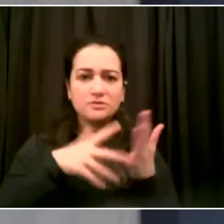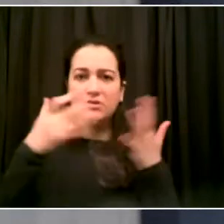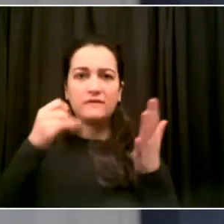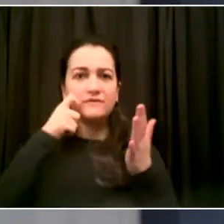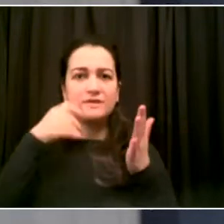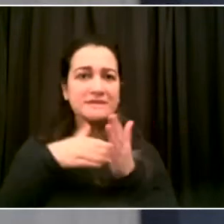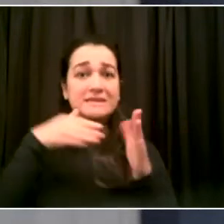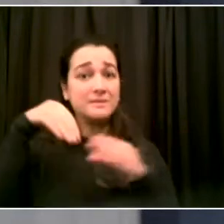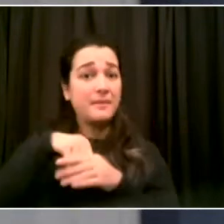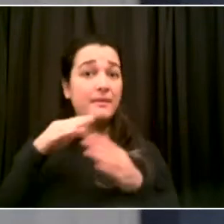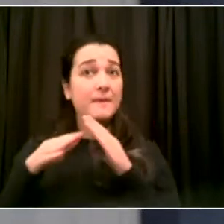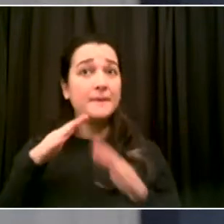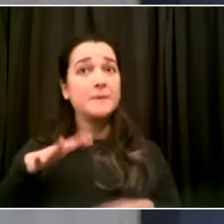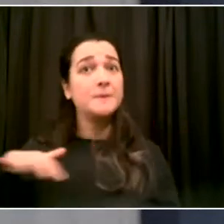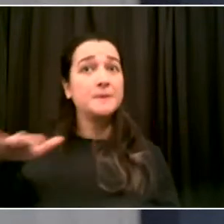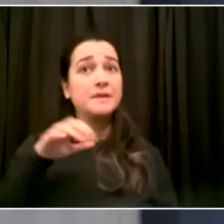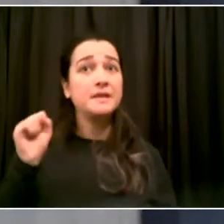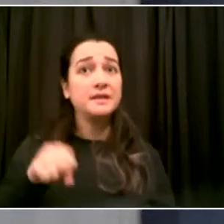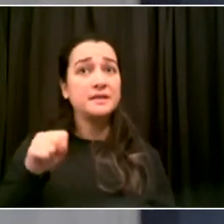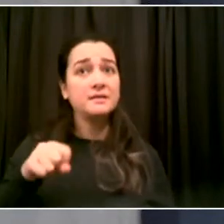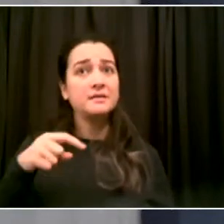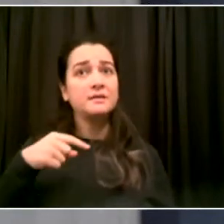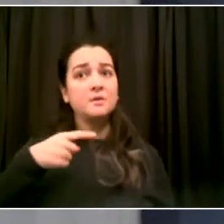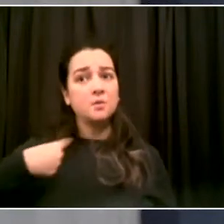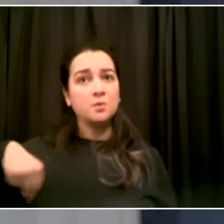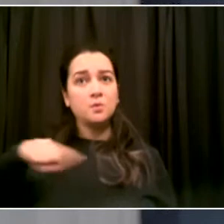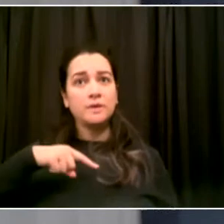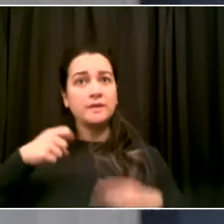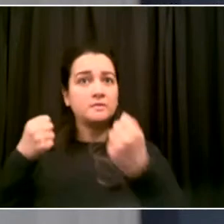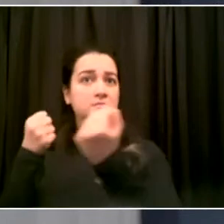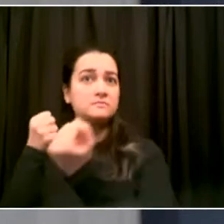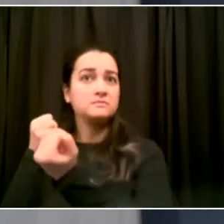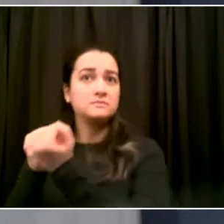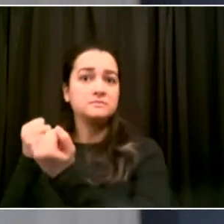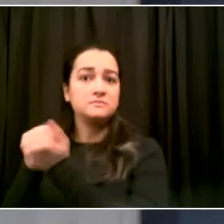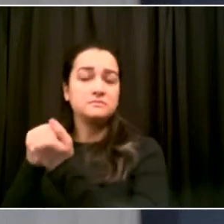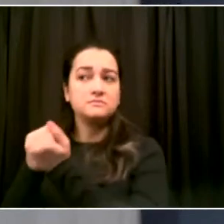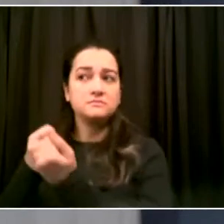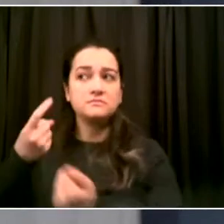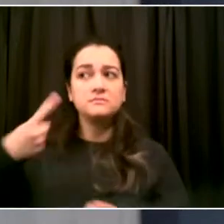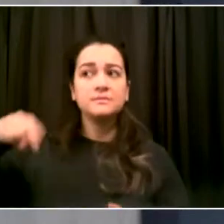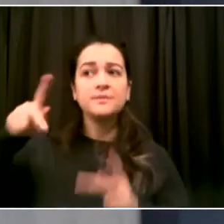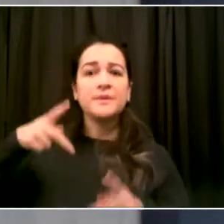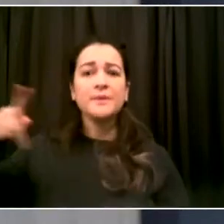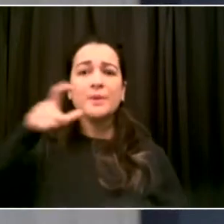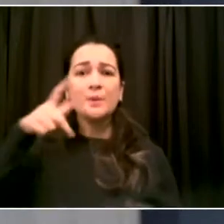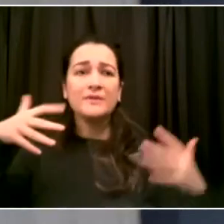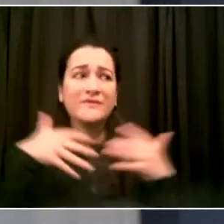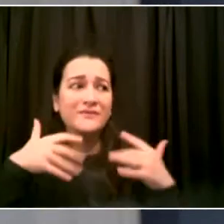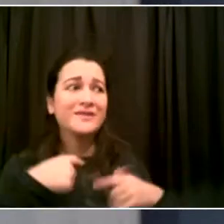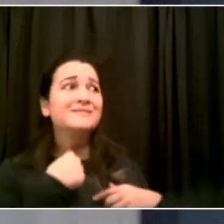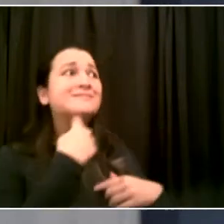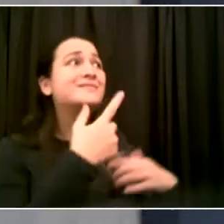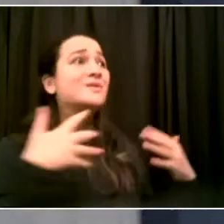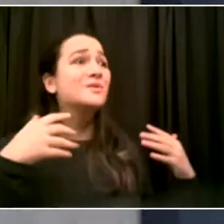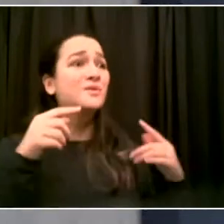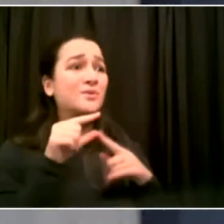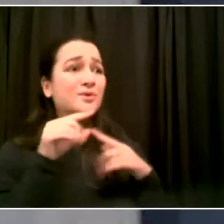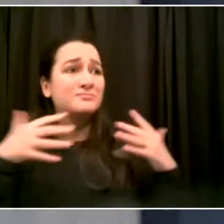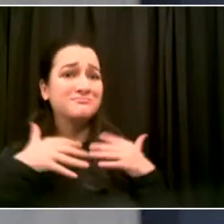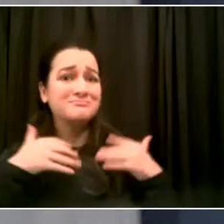or Maggie Chung's mom, who was thrown against the pole in downtown Flushing. Since the pandemic hit us in